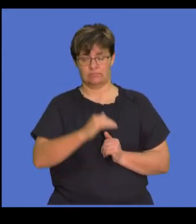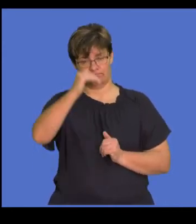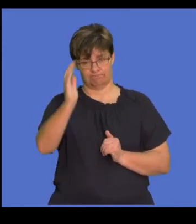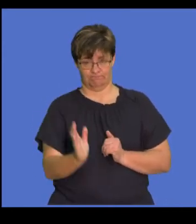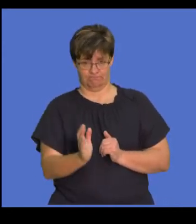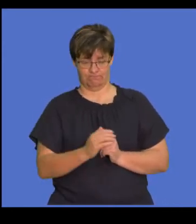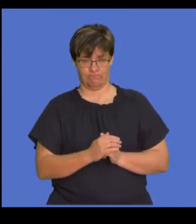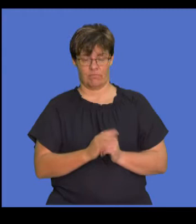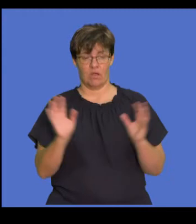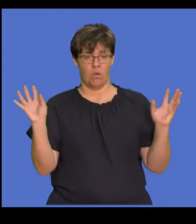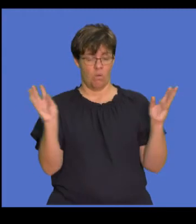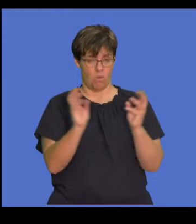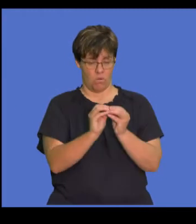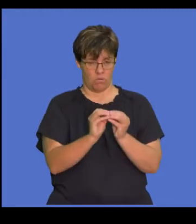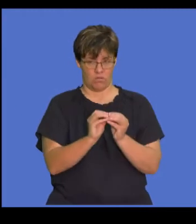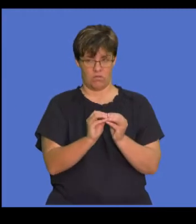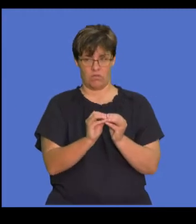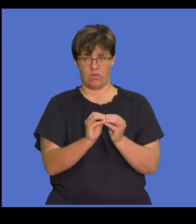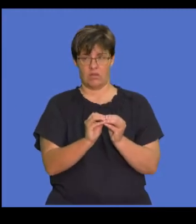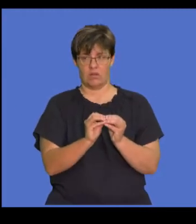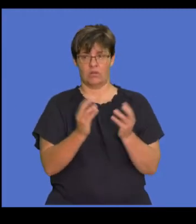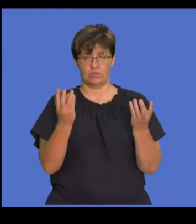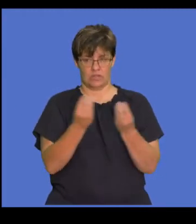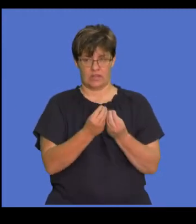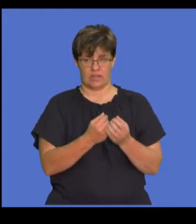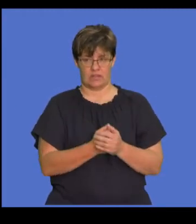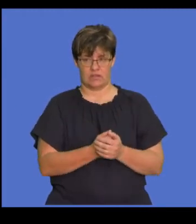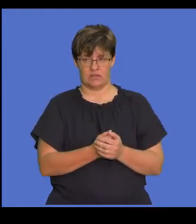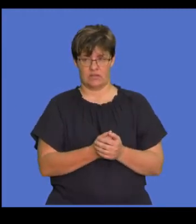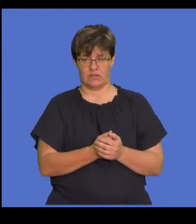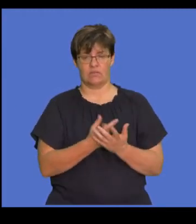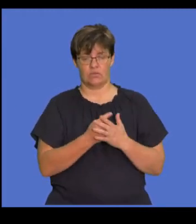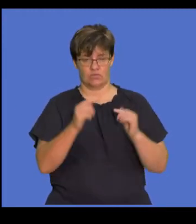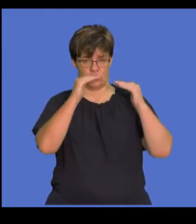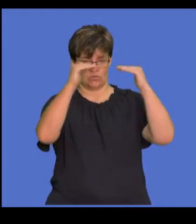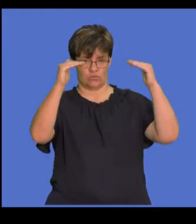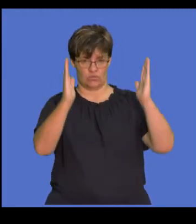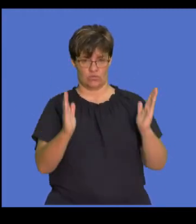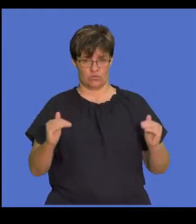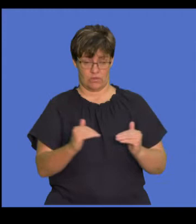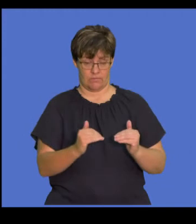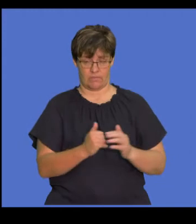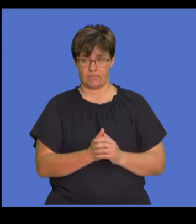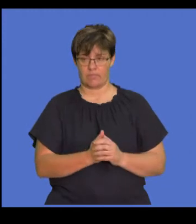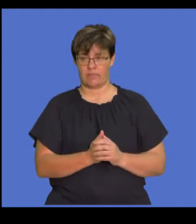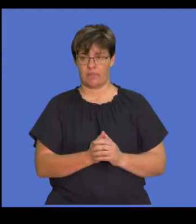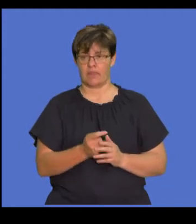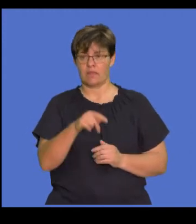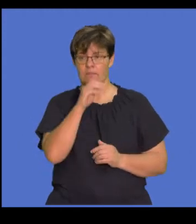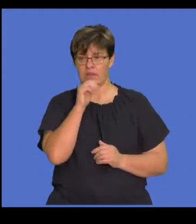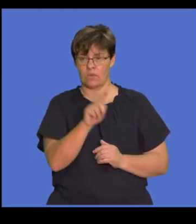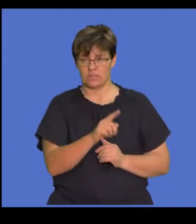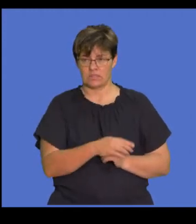2. And all of this must be multiplied together, right? So I'm going to use square brackets